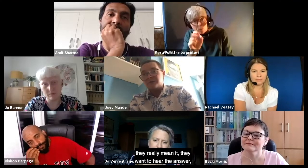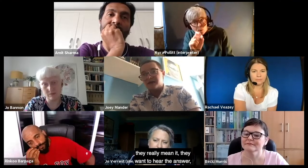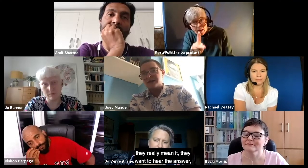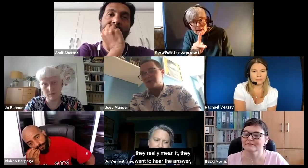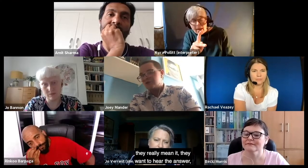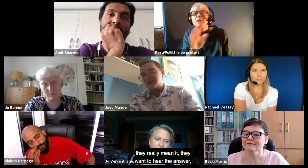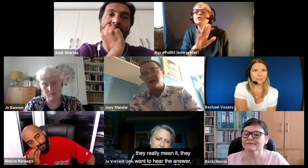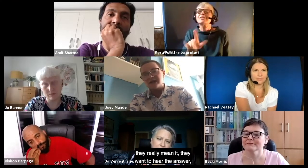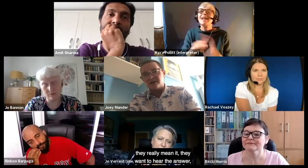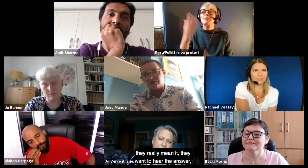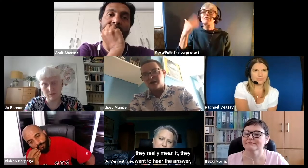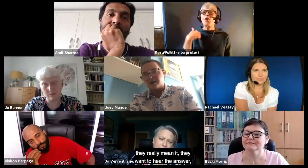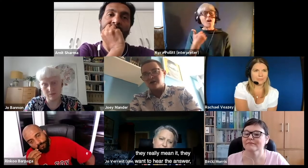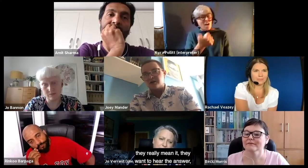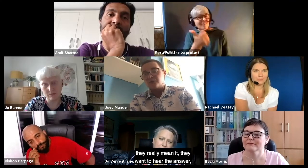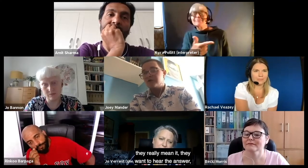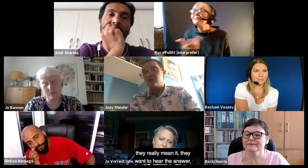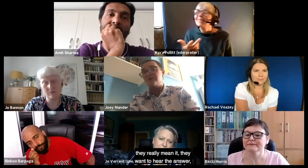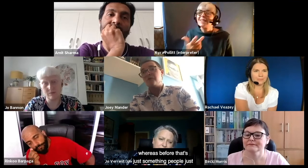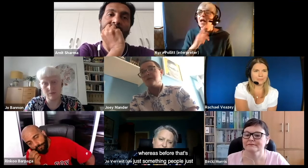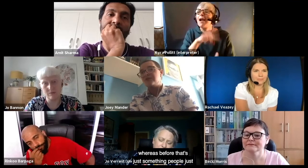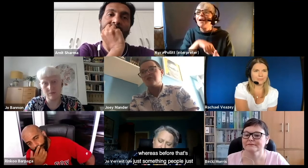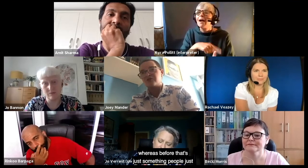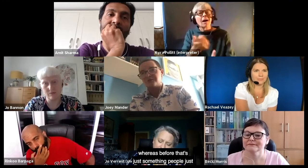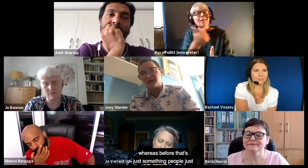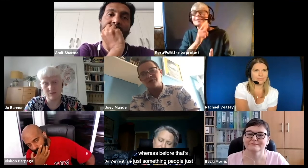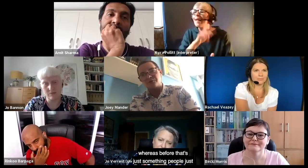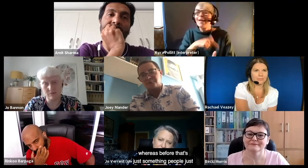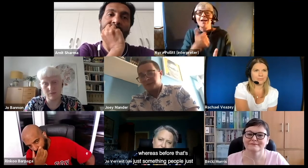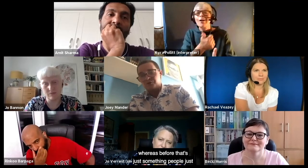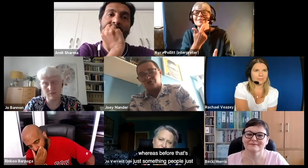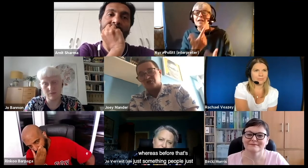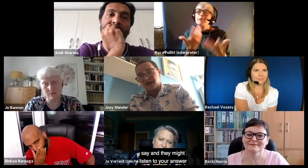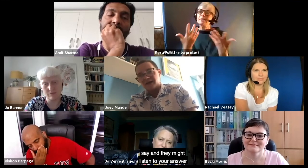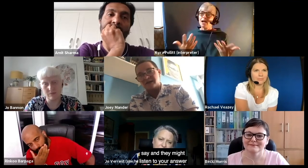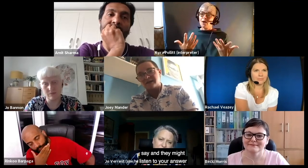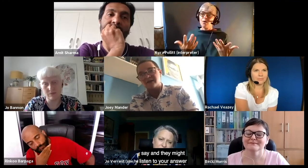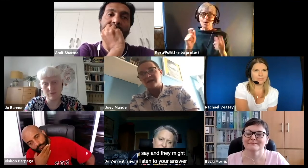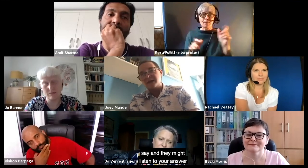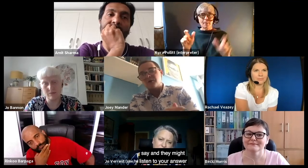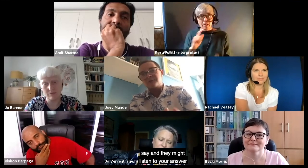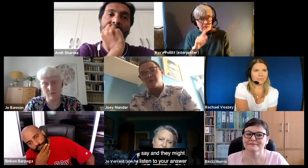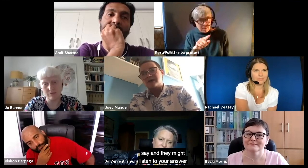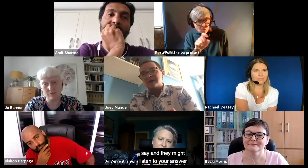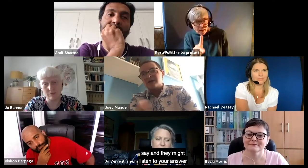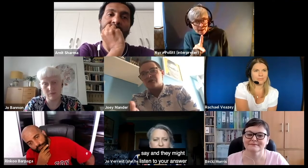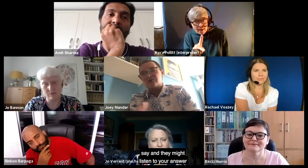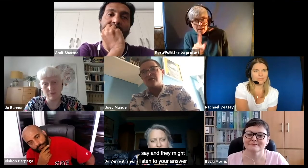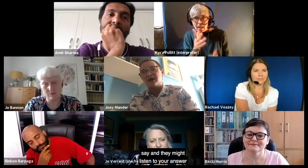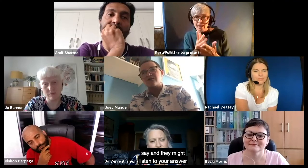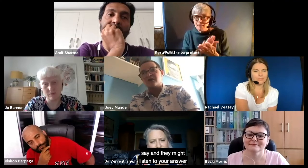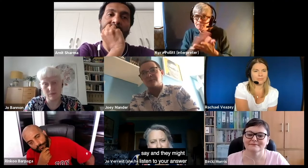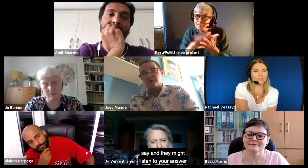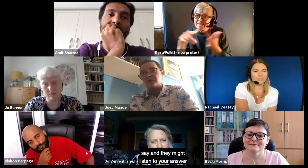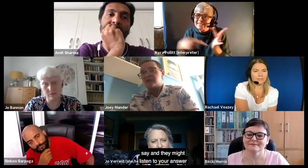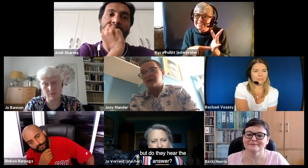they really mean it. They want to hear the answer. Whereas before, that's just something people just say, and they might listen to